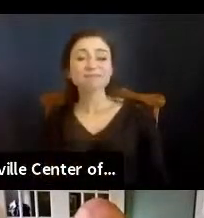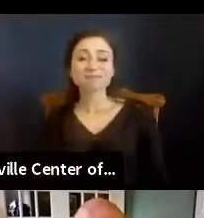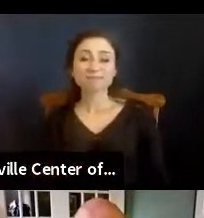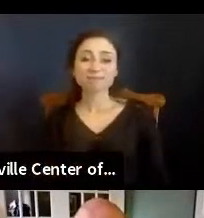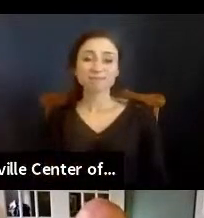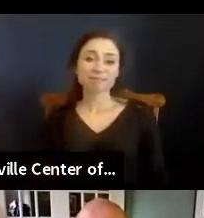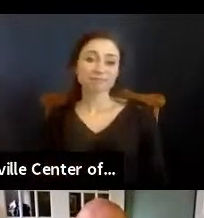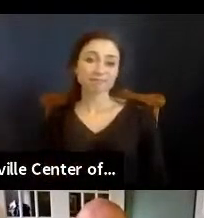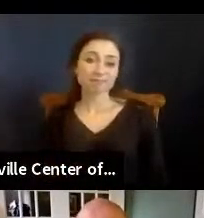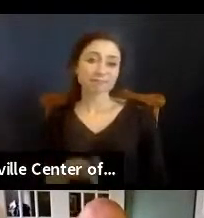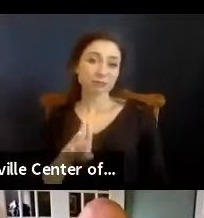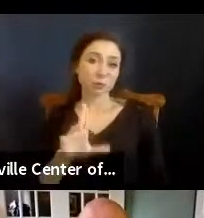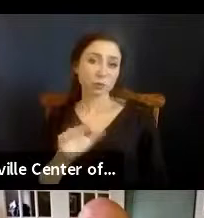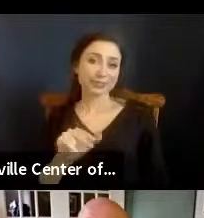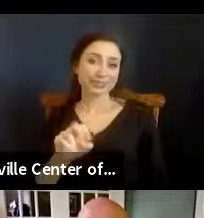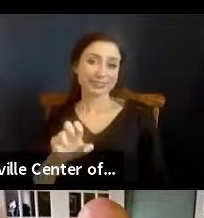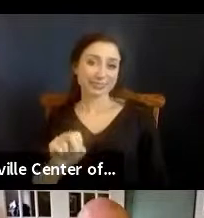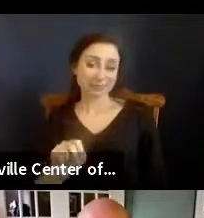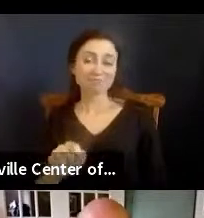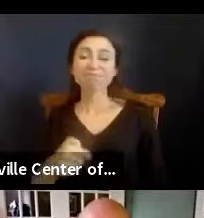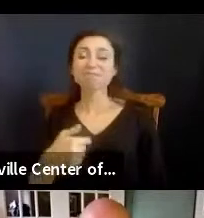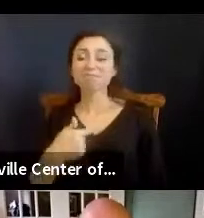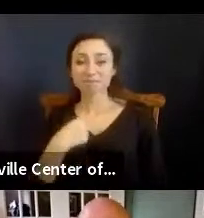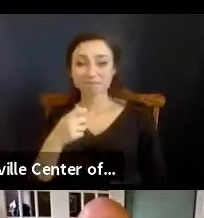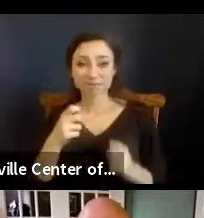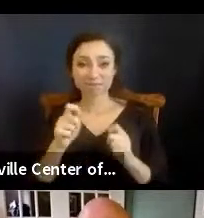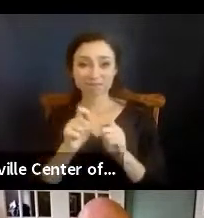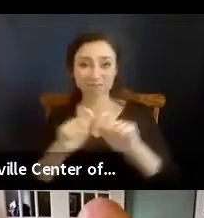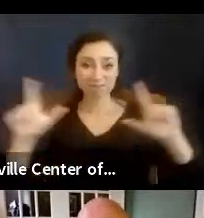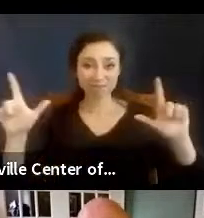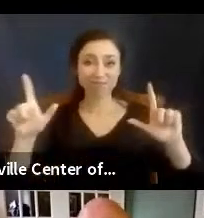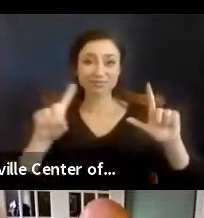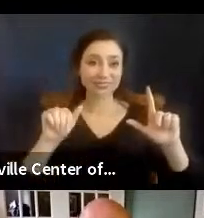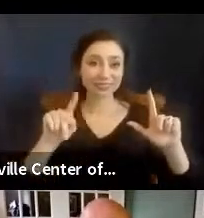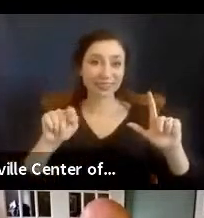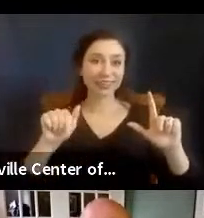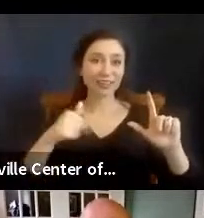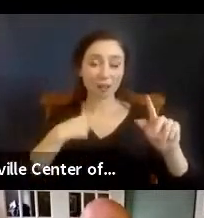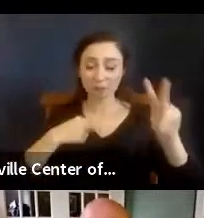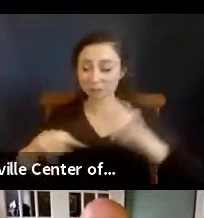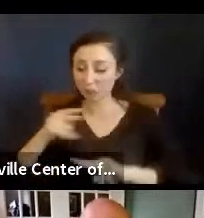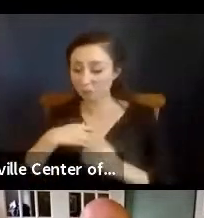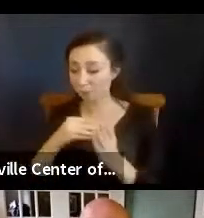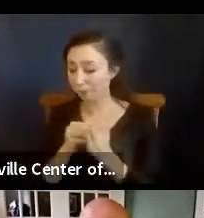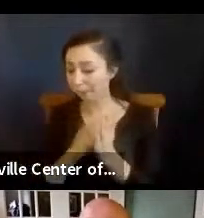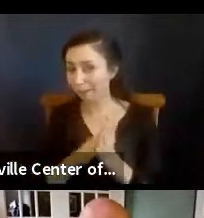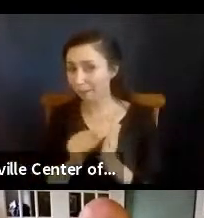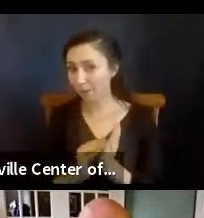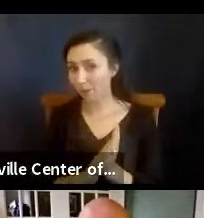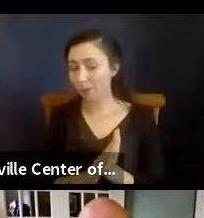So Charity is pulling up the data, and I'm looking for my notes. Here we go.